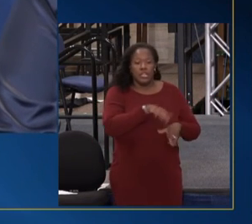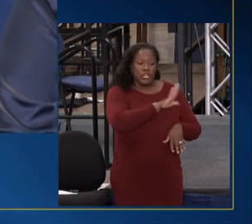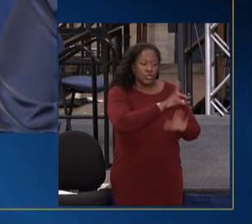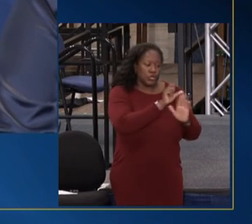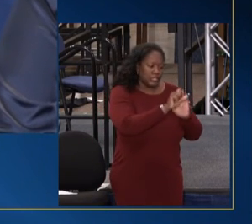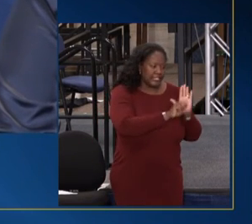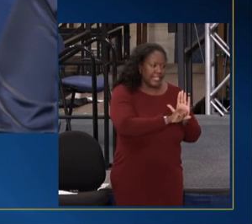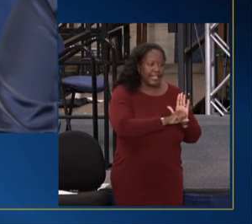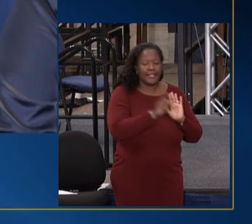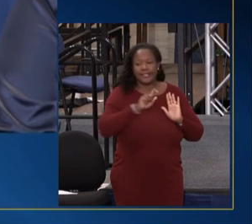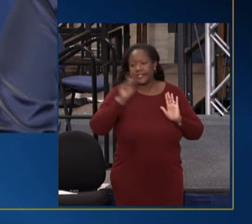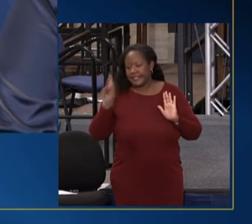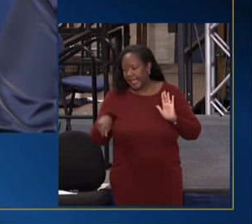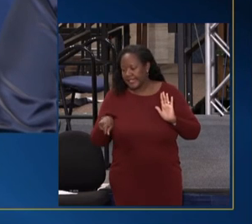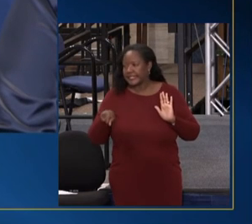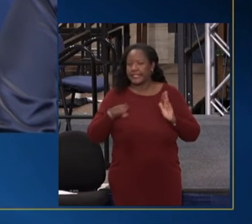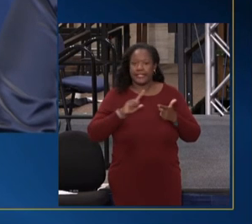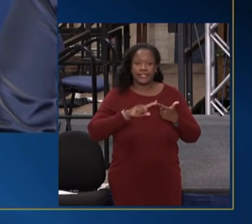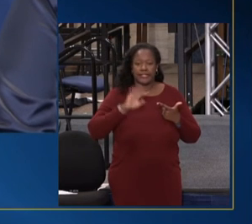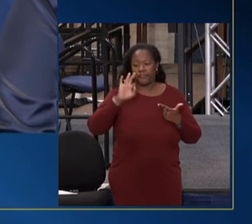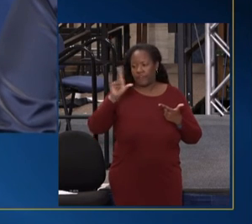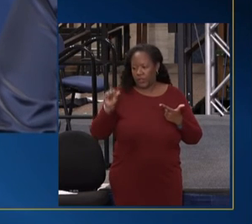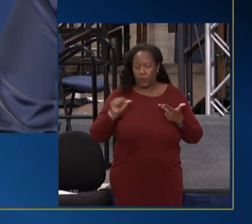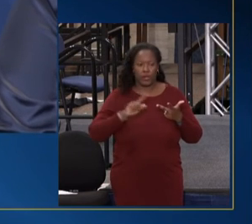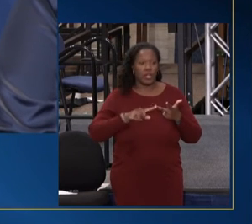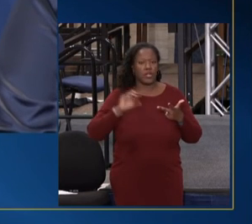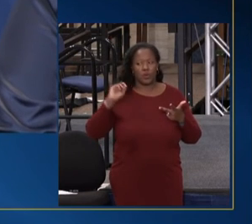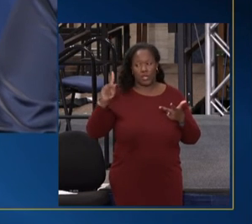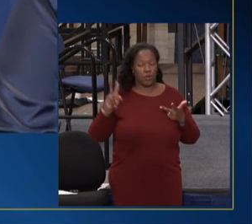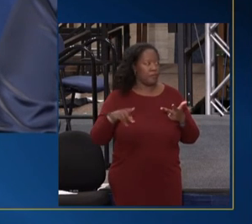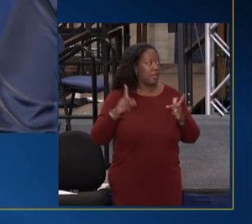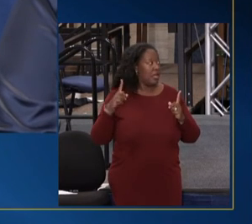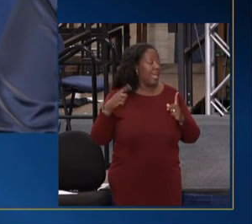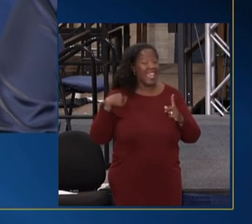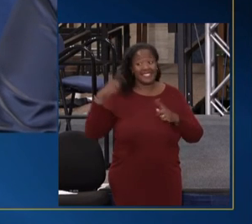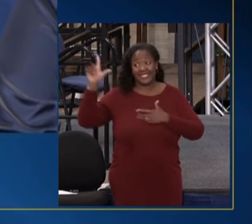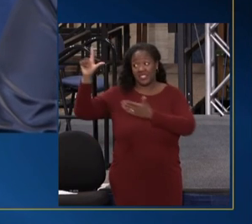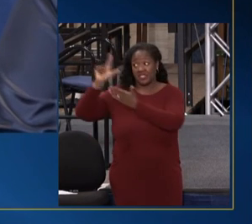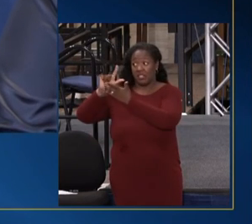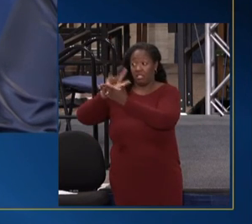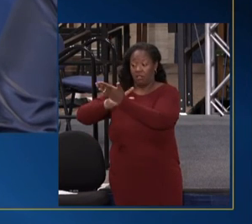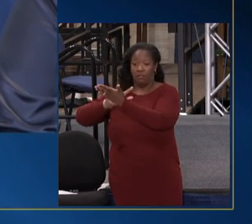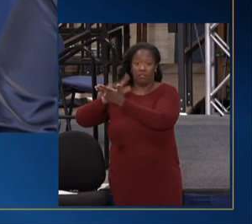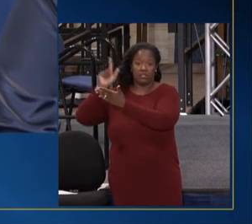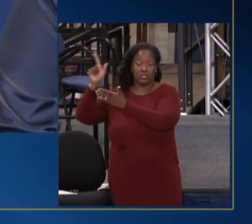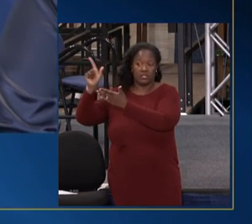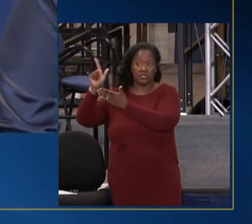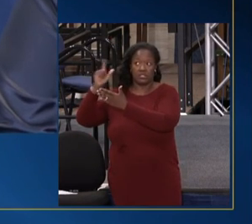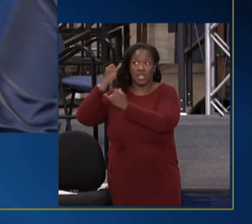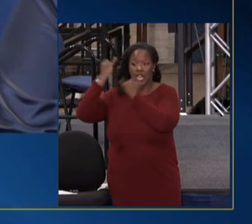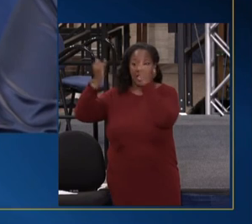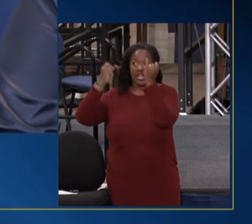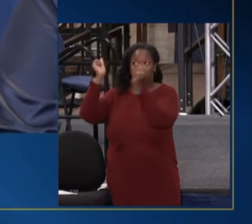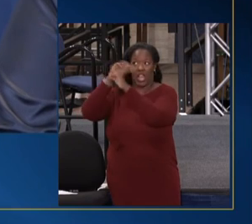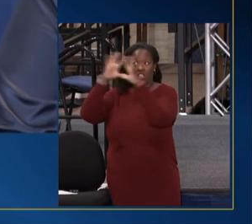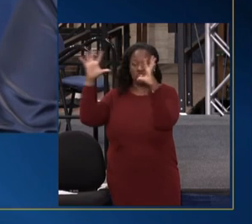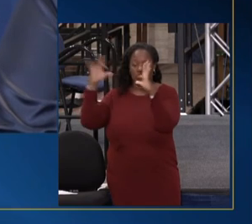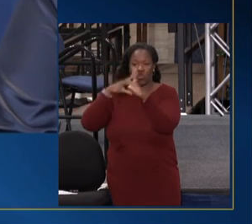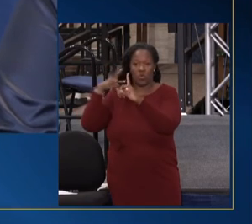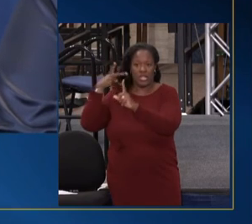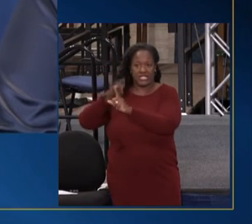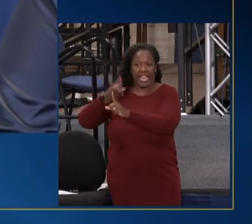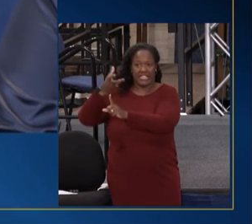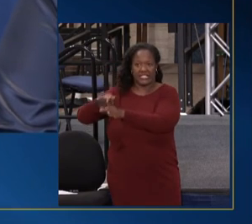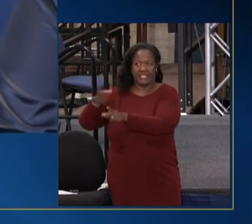in Florida, in Oklahoma, during the last year as these laws have really, these ideological attacks at the